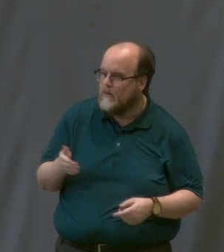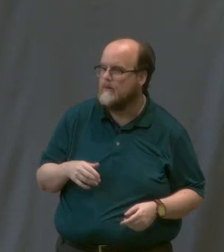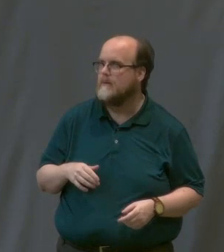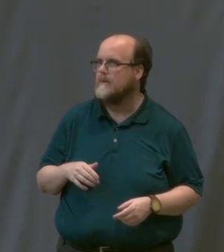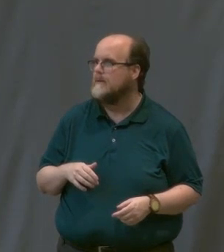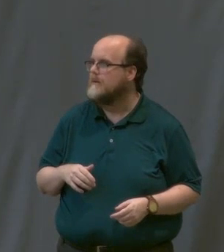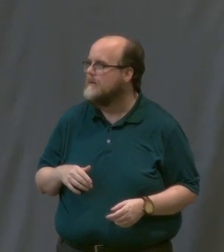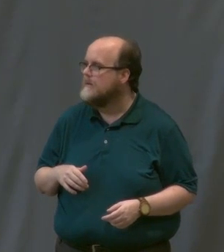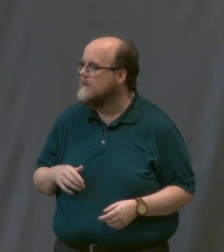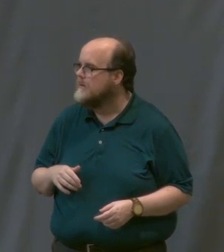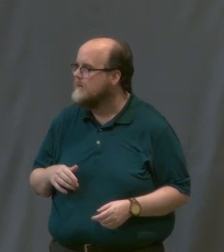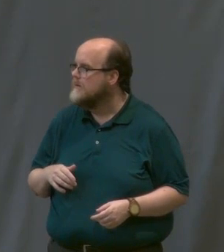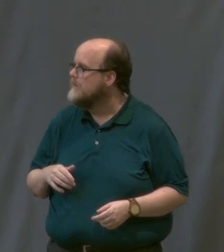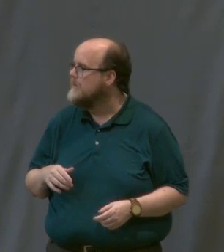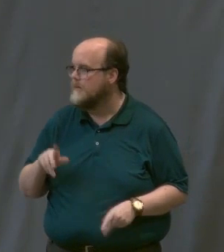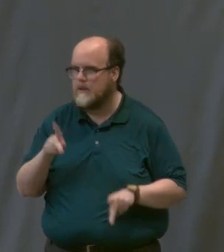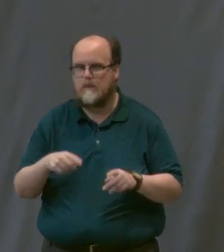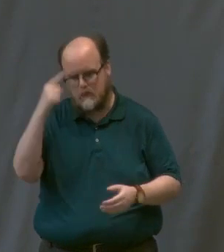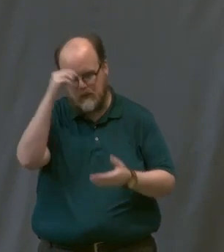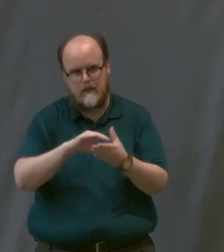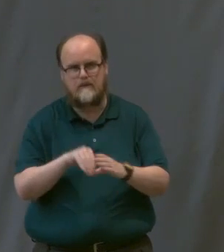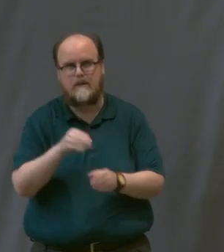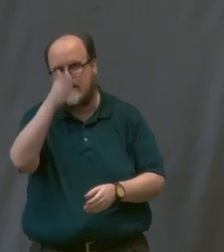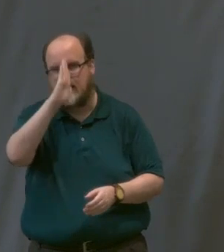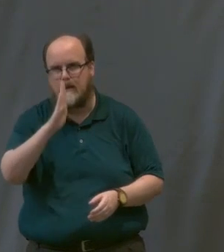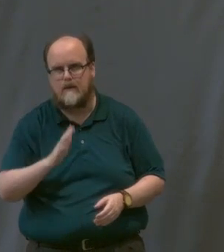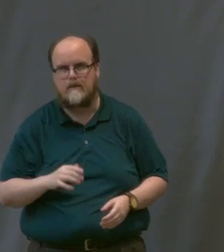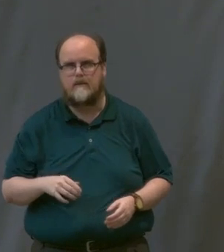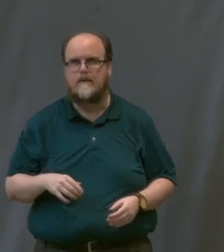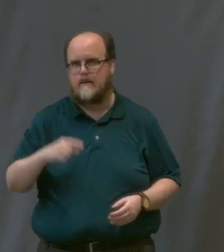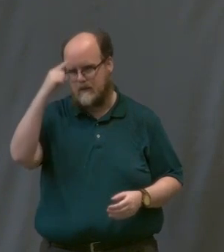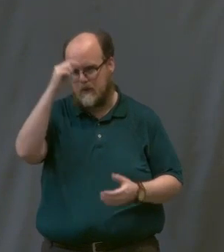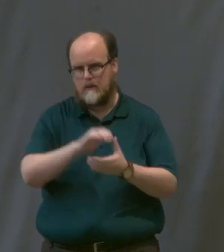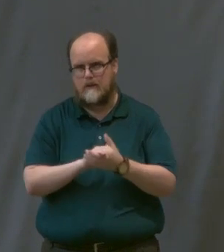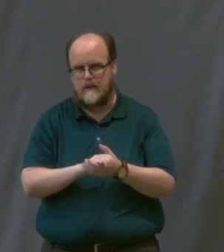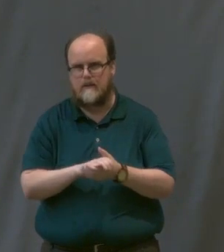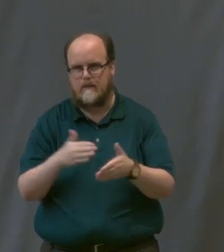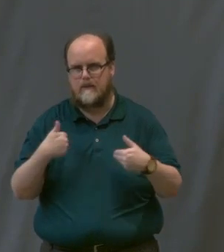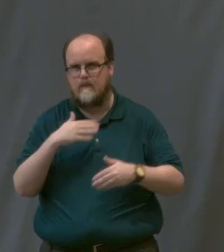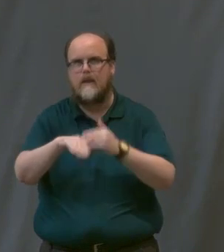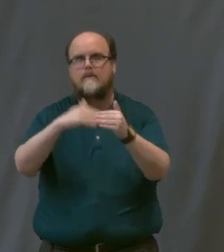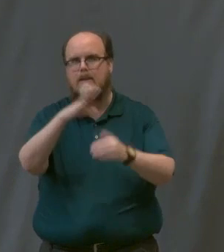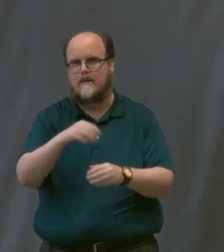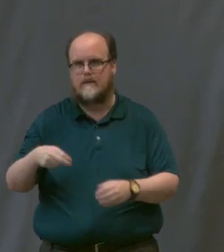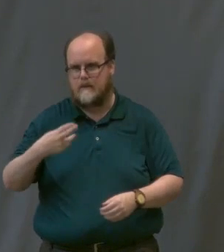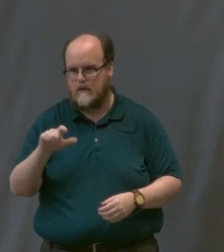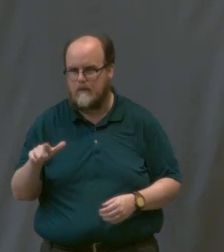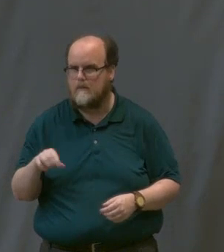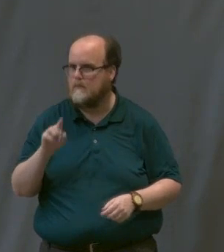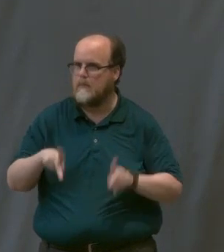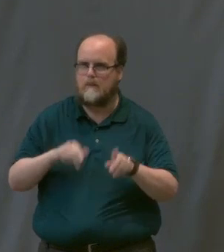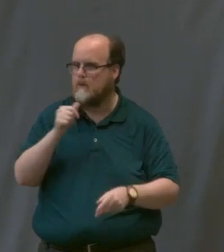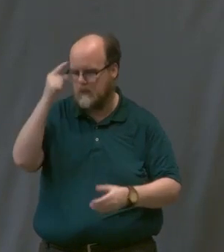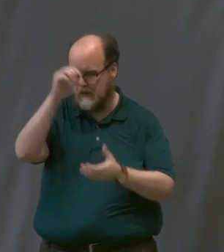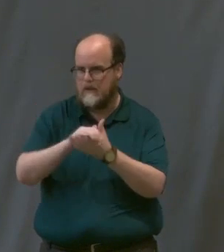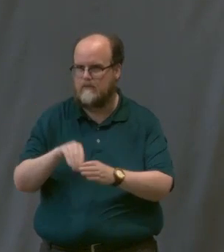Mm-hmm. Well, people who believe in God believe that there is a heaven and a hell. People who do not believe in God,